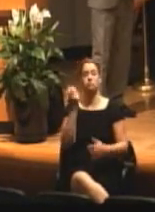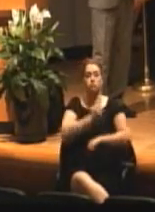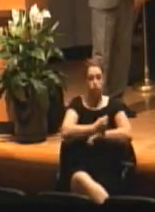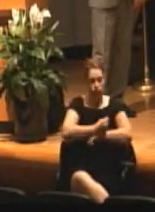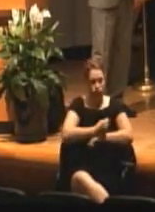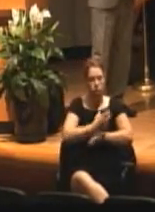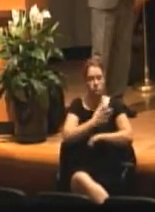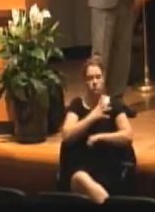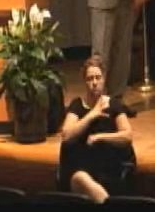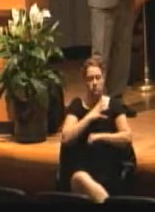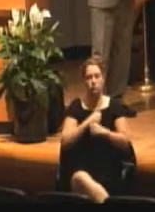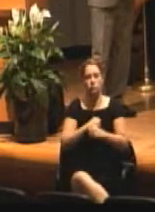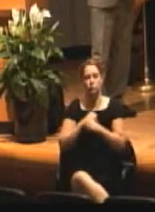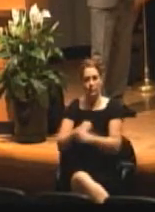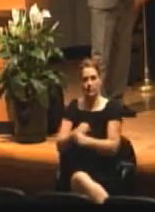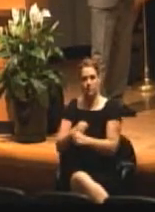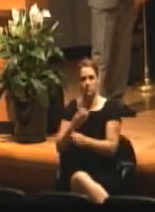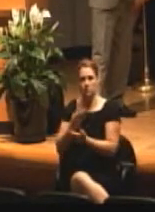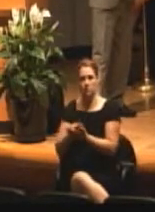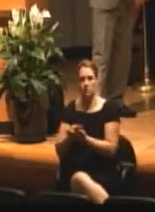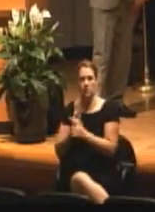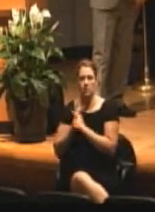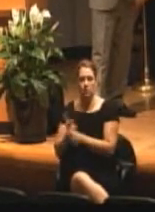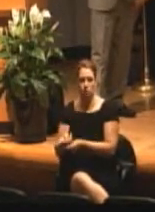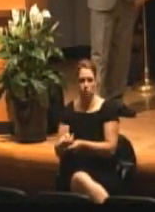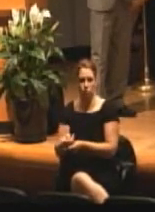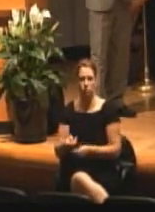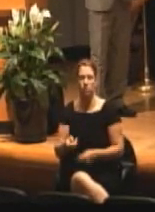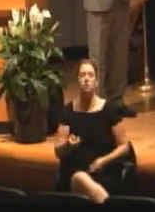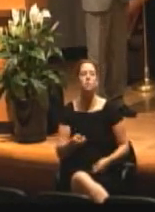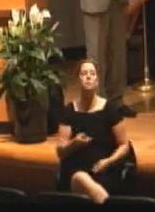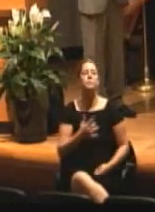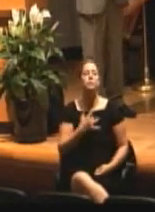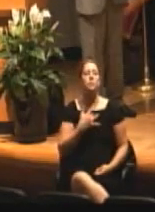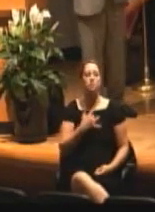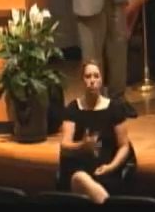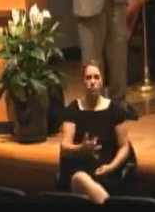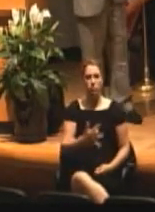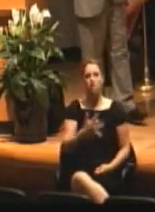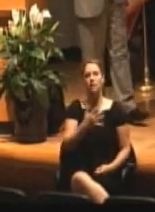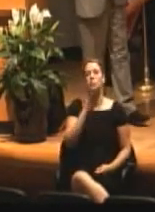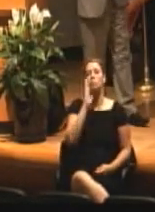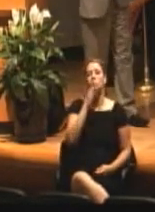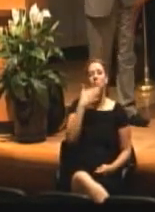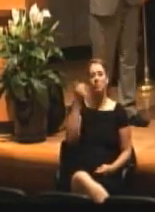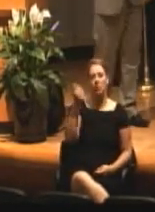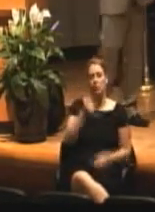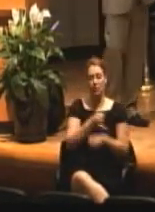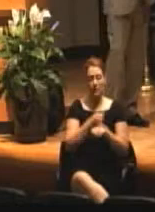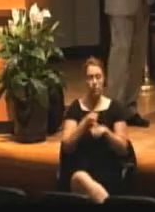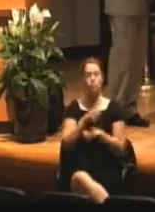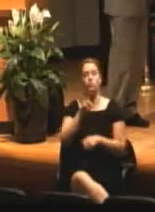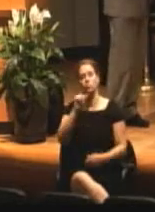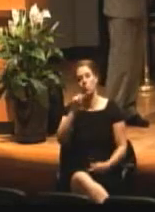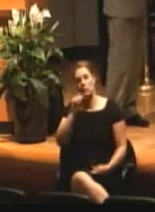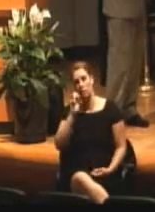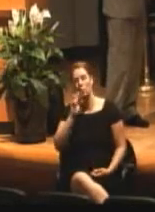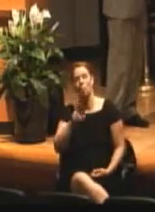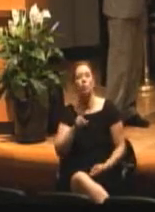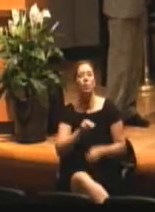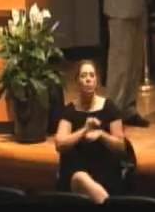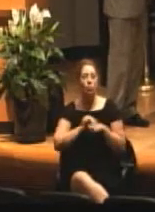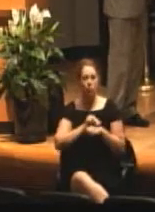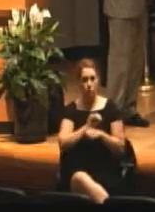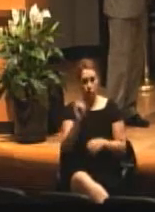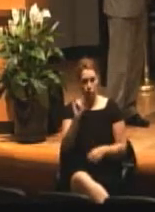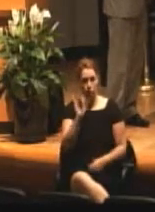down, typically the better terms you can get for that mortgage, be it an interest rate or mortgage insurance, it can kind of come down a